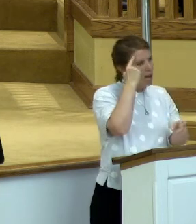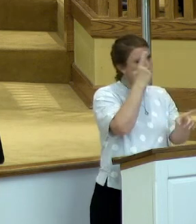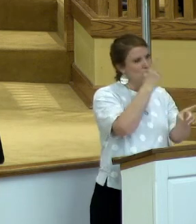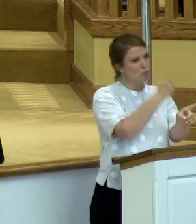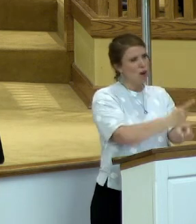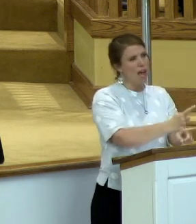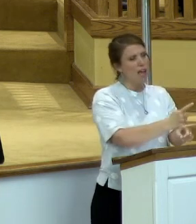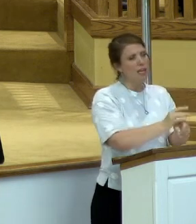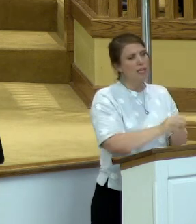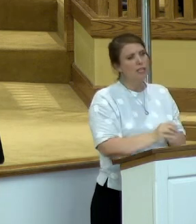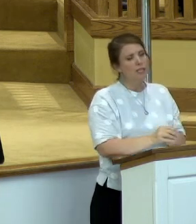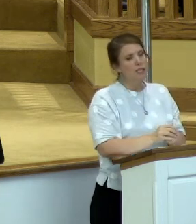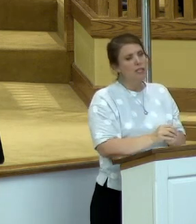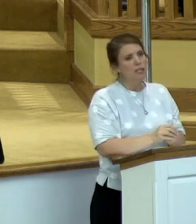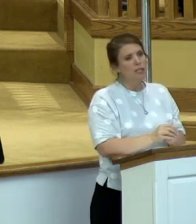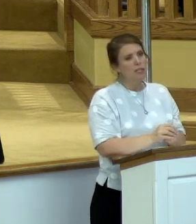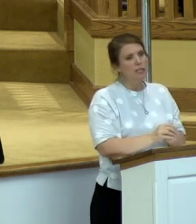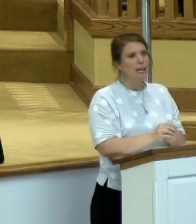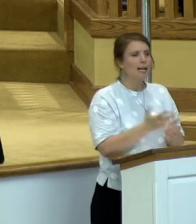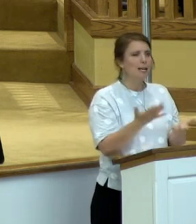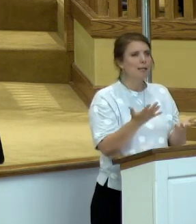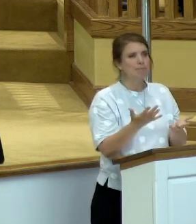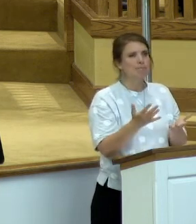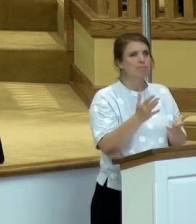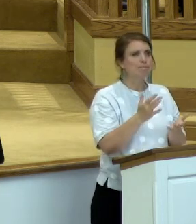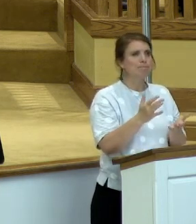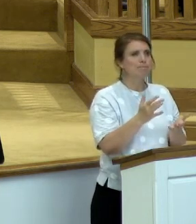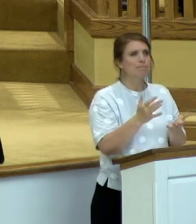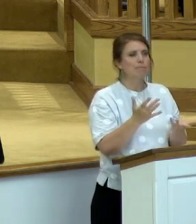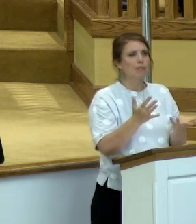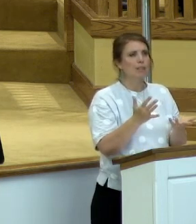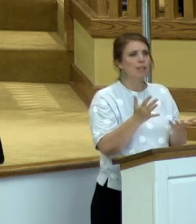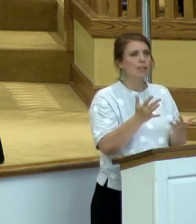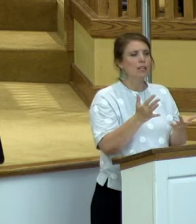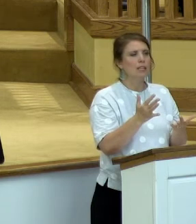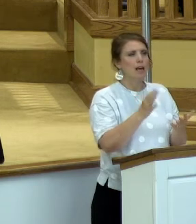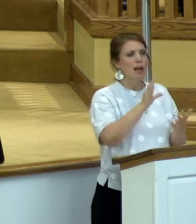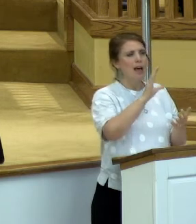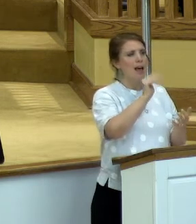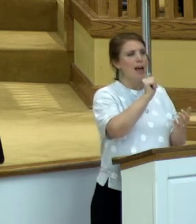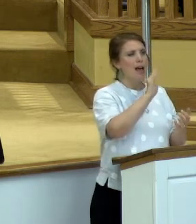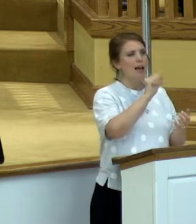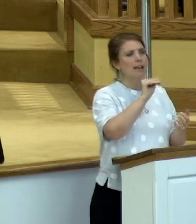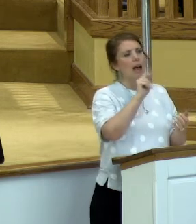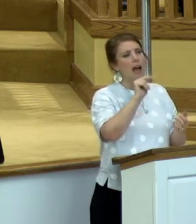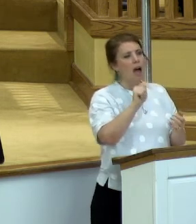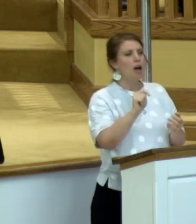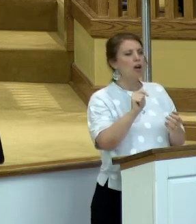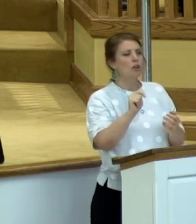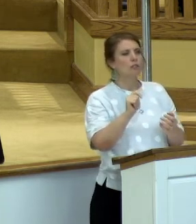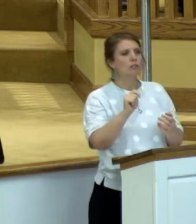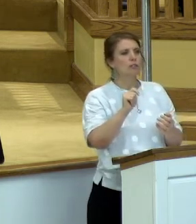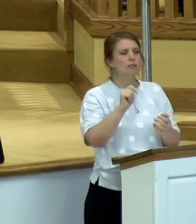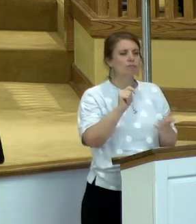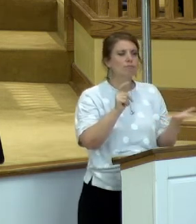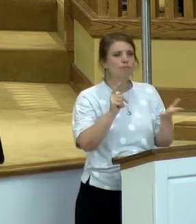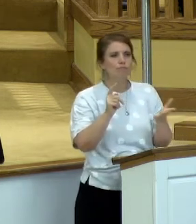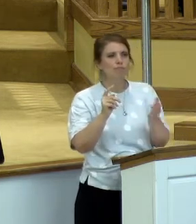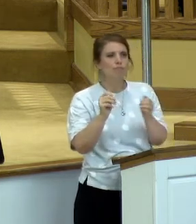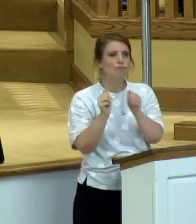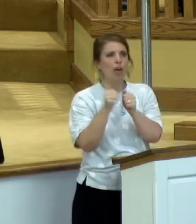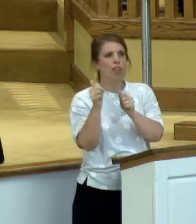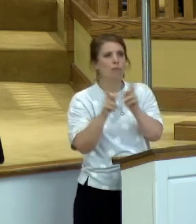get your mind right, and your accountability, and get your account settled. So that's all I got.